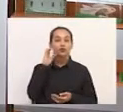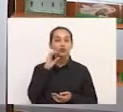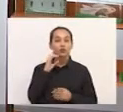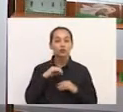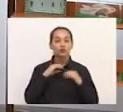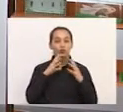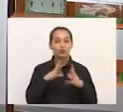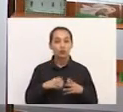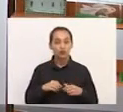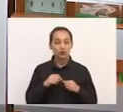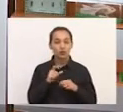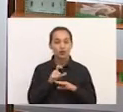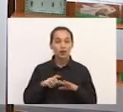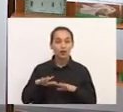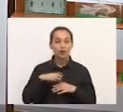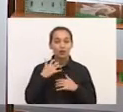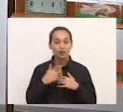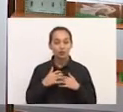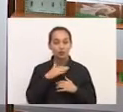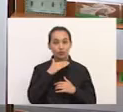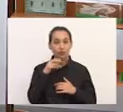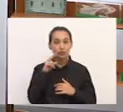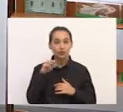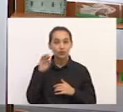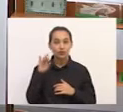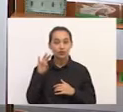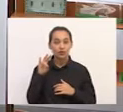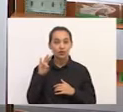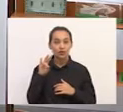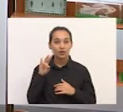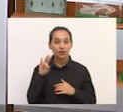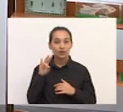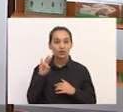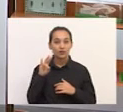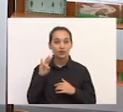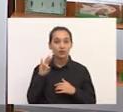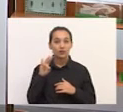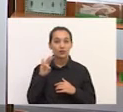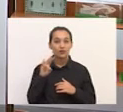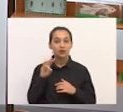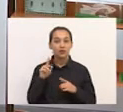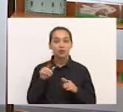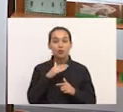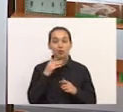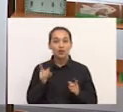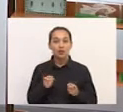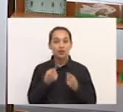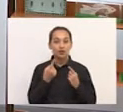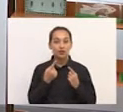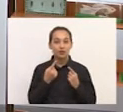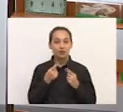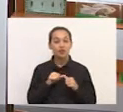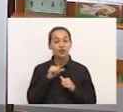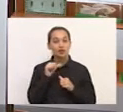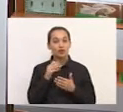dunyo xalqlari orasida ko'p doston yaratganligi bilan ajralib turadigan millatdir. Olimlar